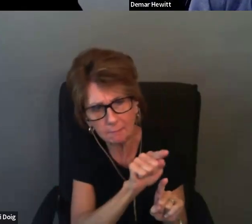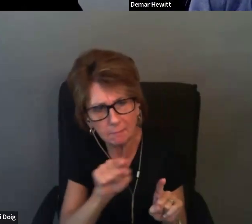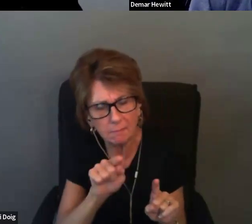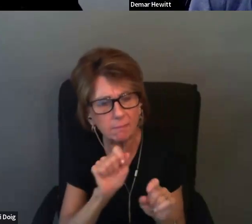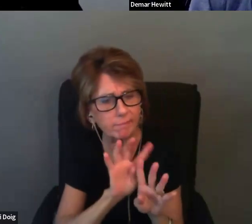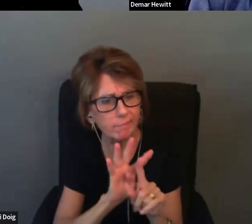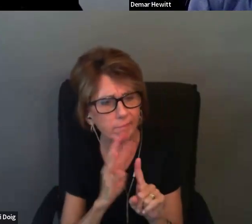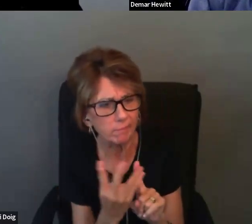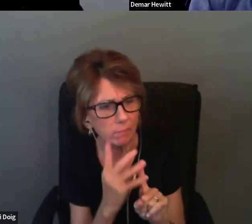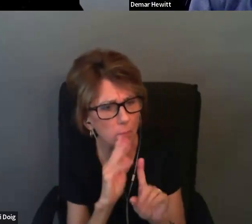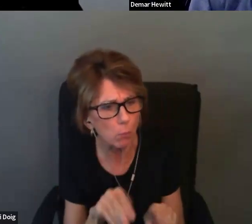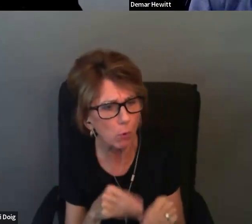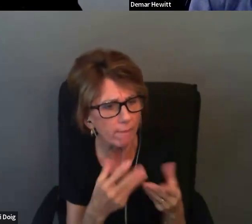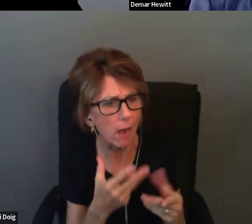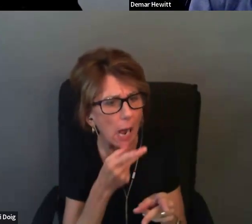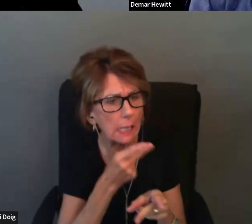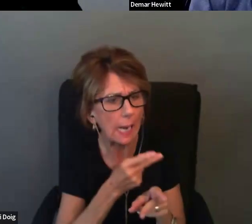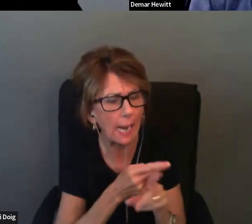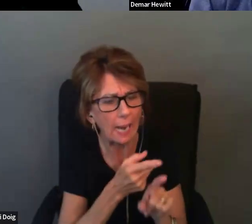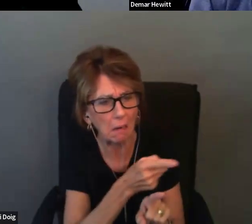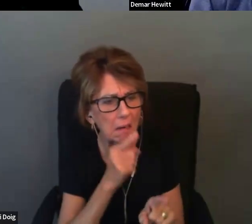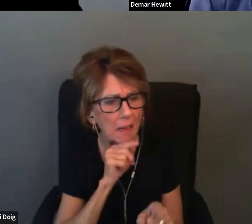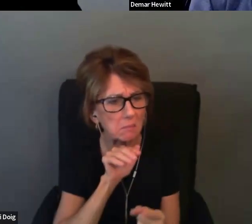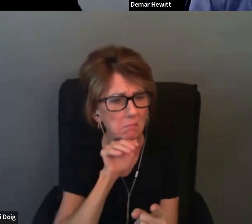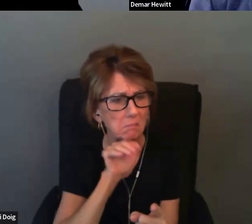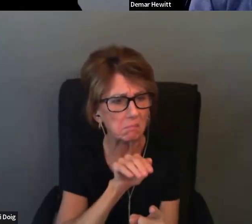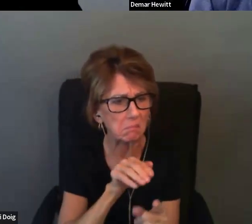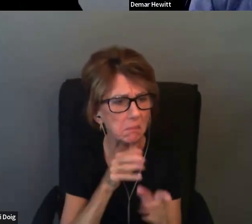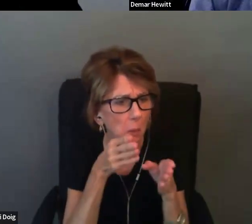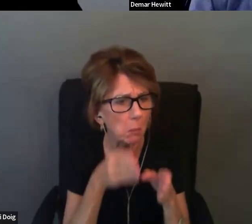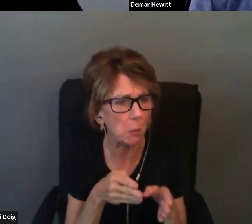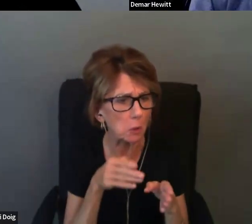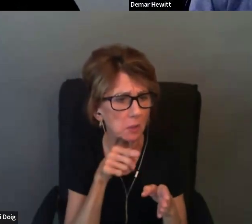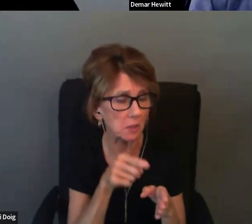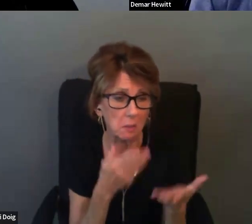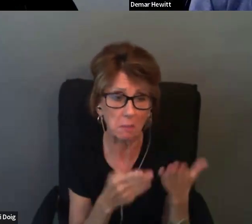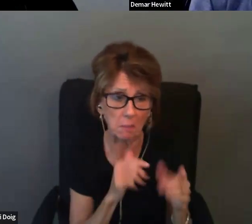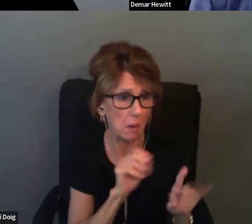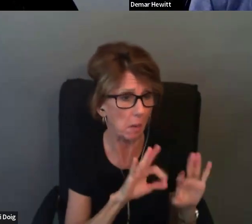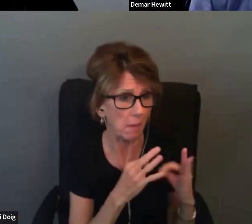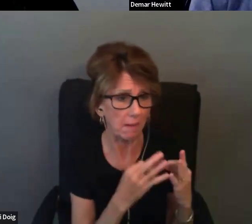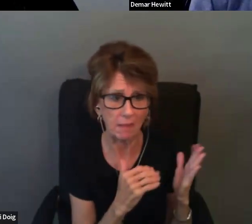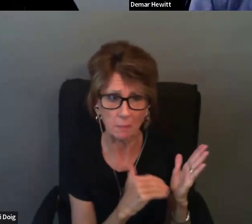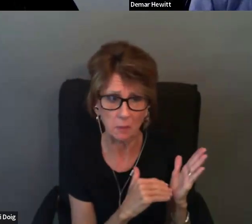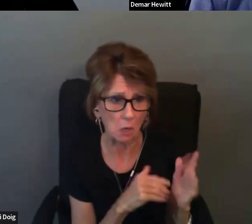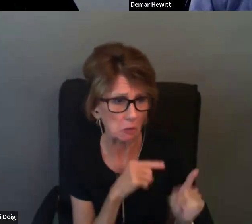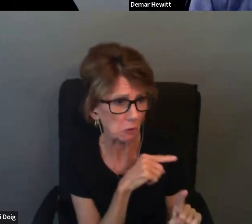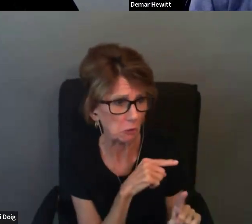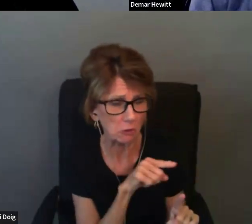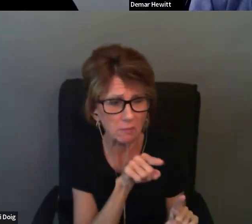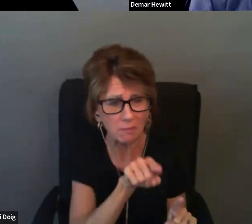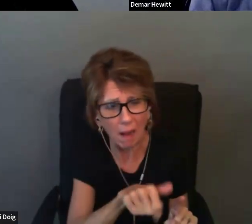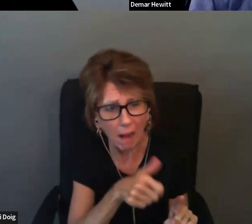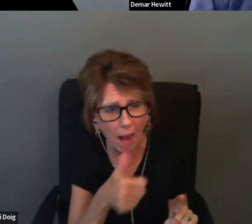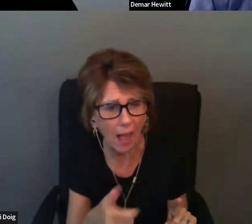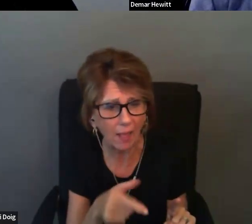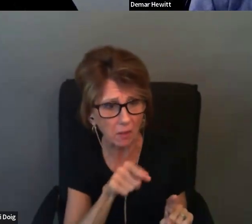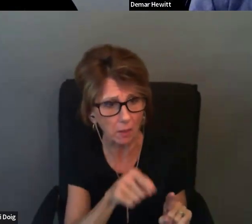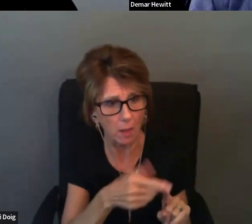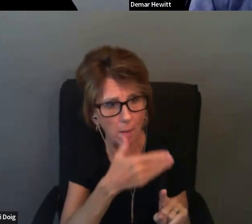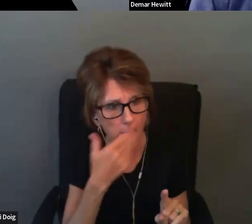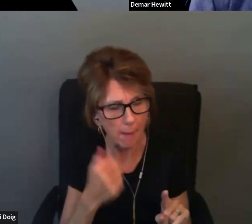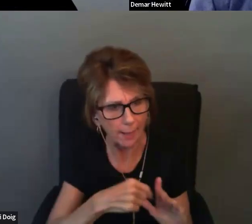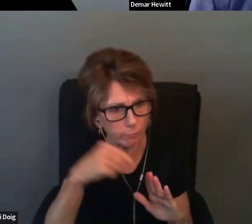to give that information that I would go to. So in some cases, it's not my family doctor because somebody else can give a